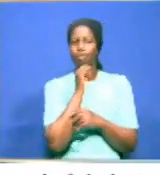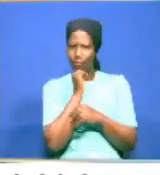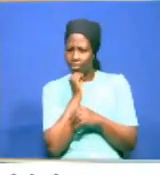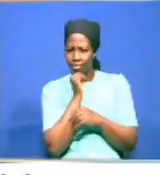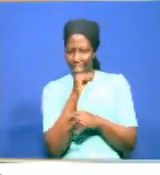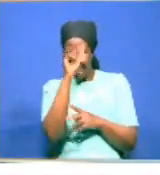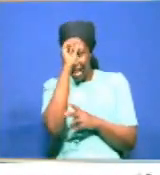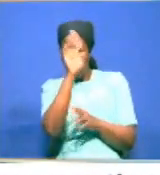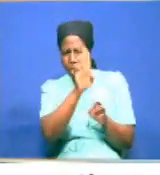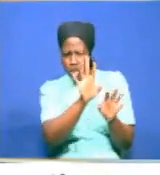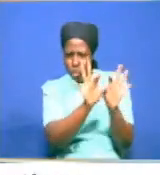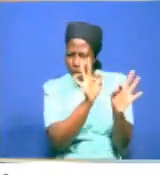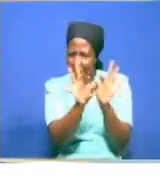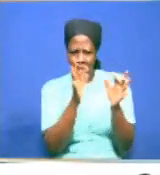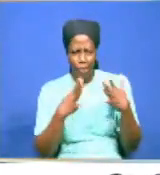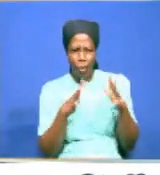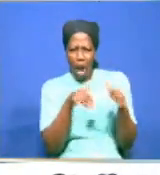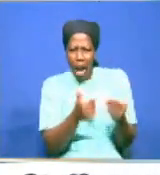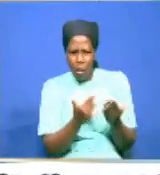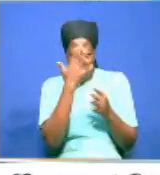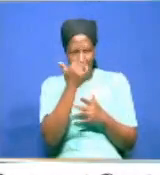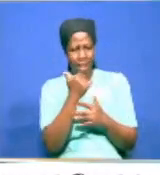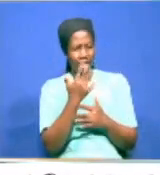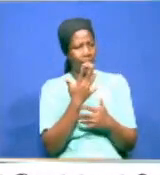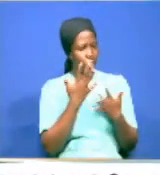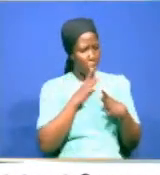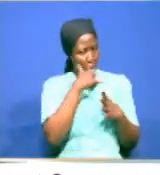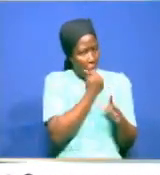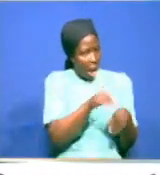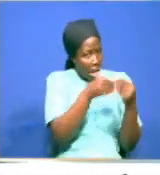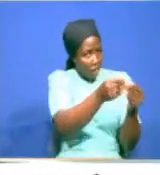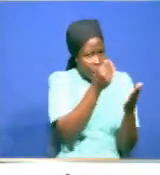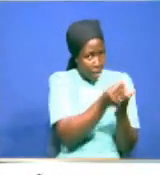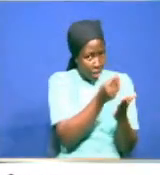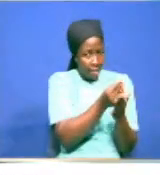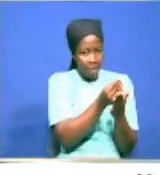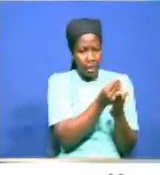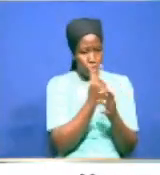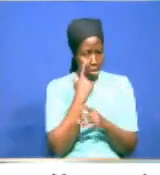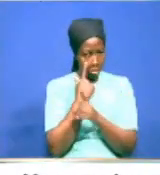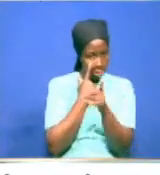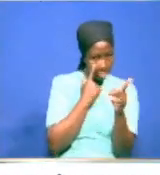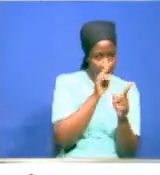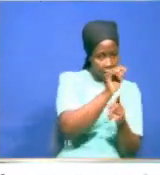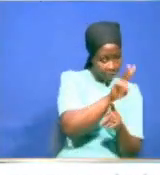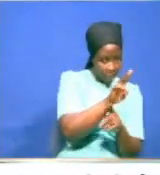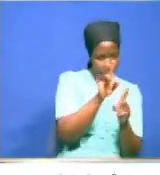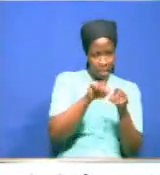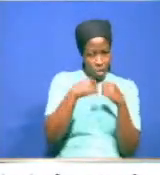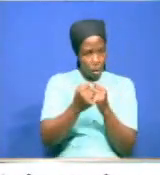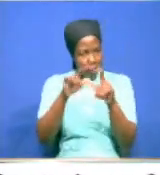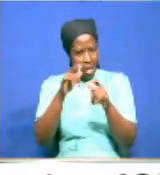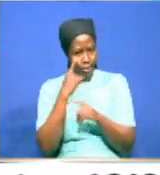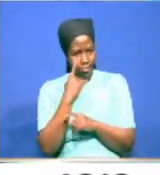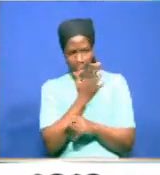Because the number given for those people who are going to benefit with that money, as we saw them on television and on social media, a lot